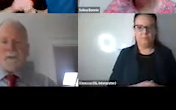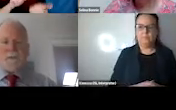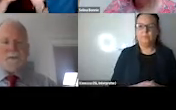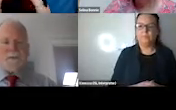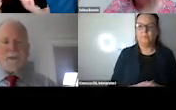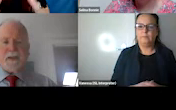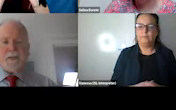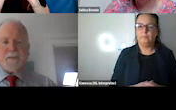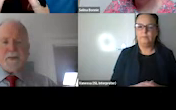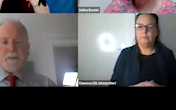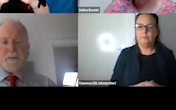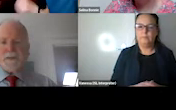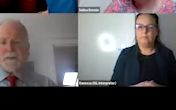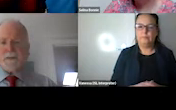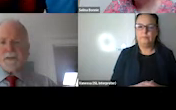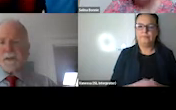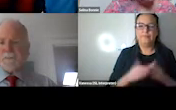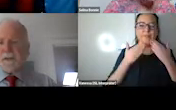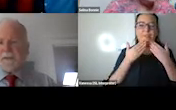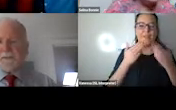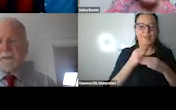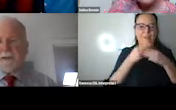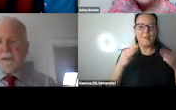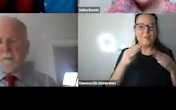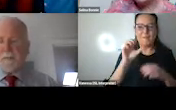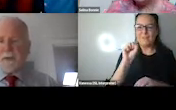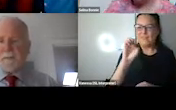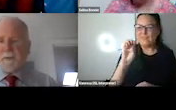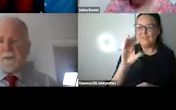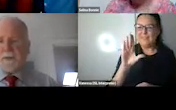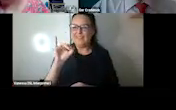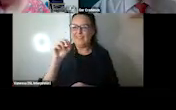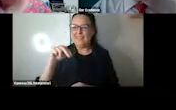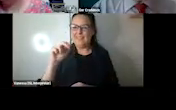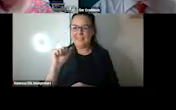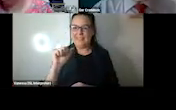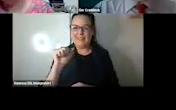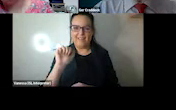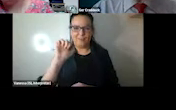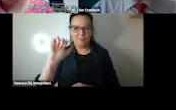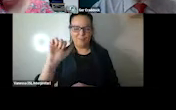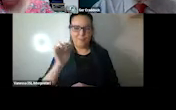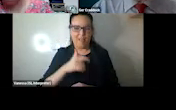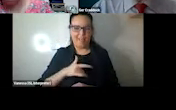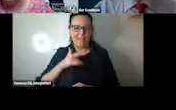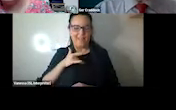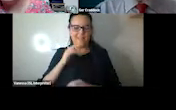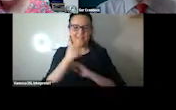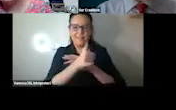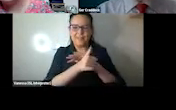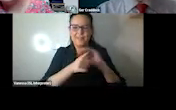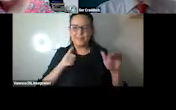Great stuff. Thank you very much, Selina. I suppose bringing both your lived experience, but also